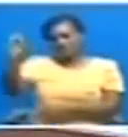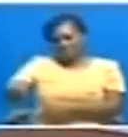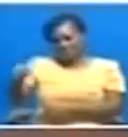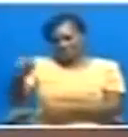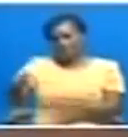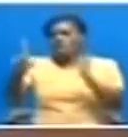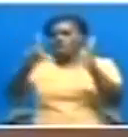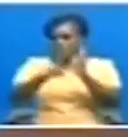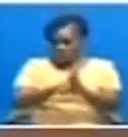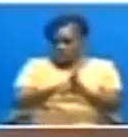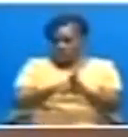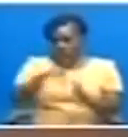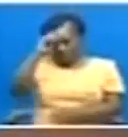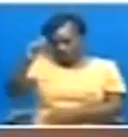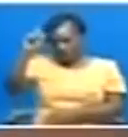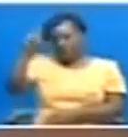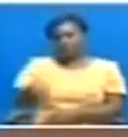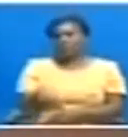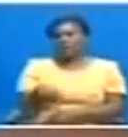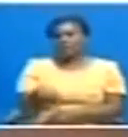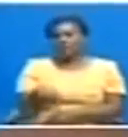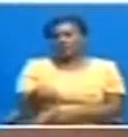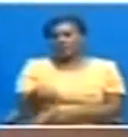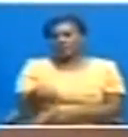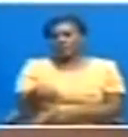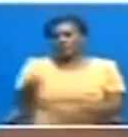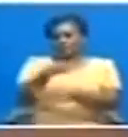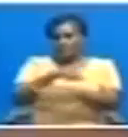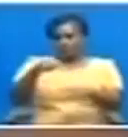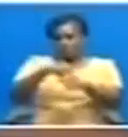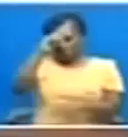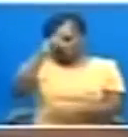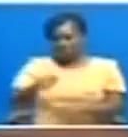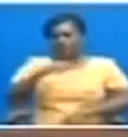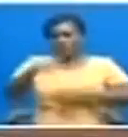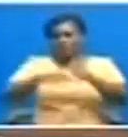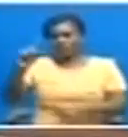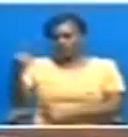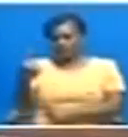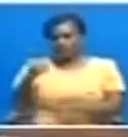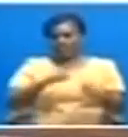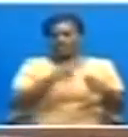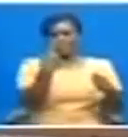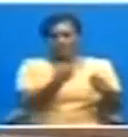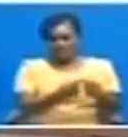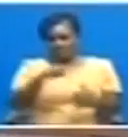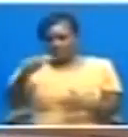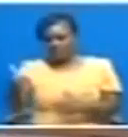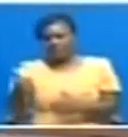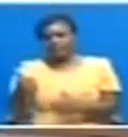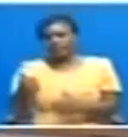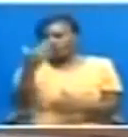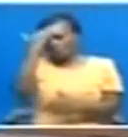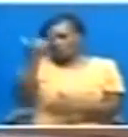yes, the law must be obeyed, although from the apex, let the initial judgment be acted on first, then this. Sylvester Aura